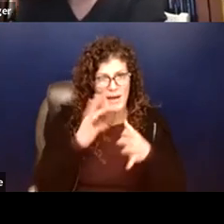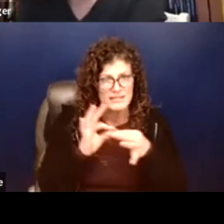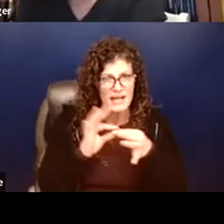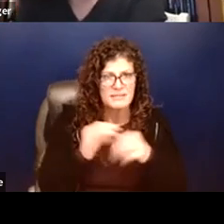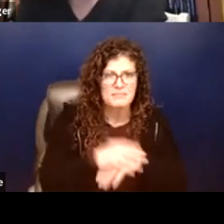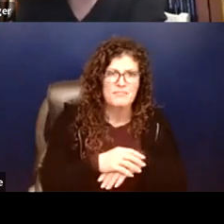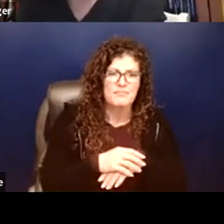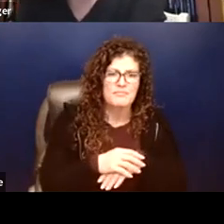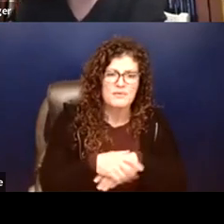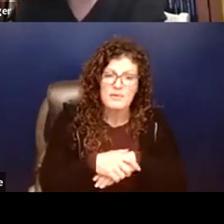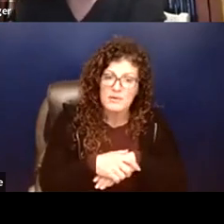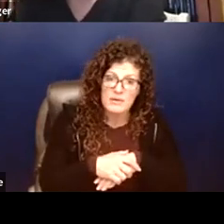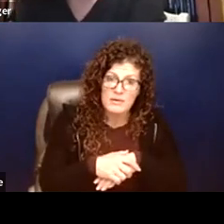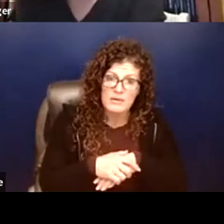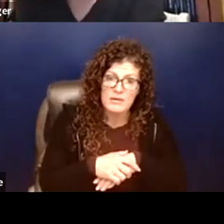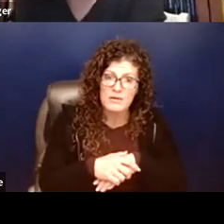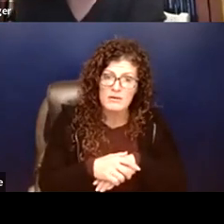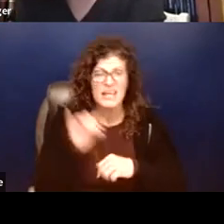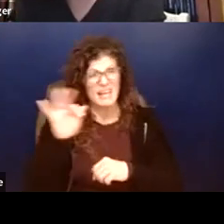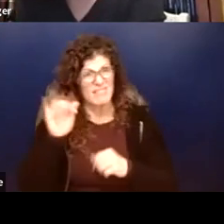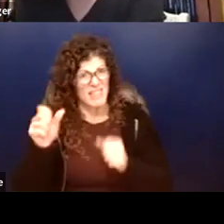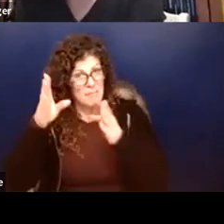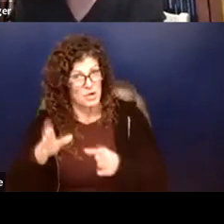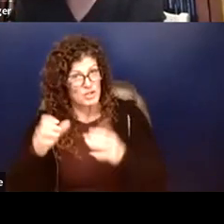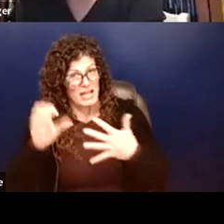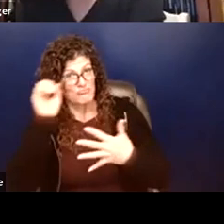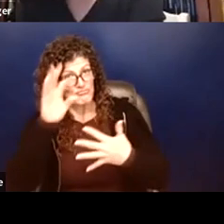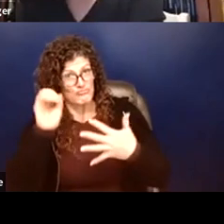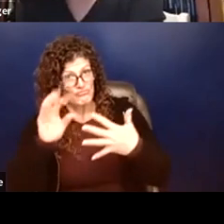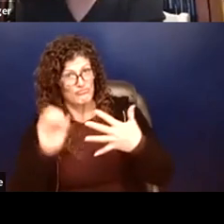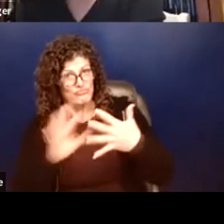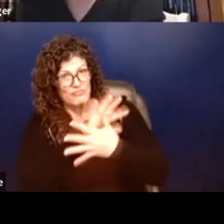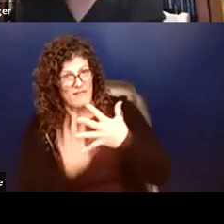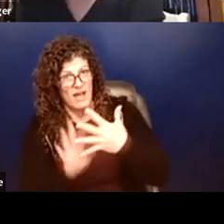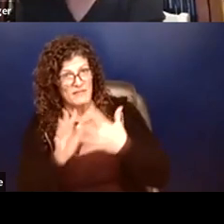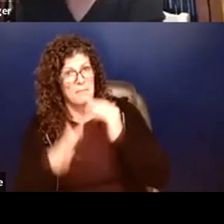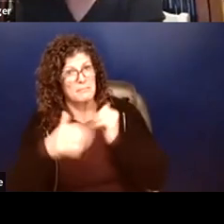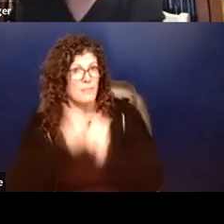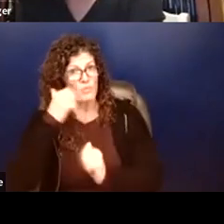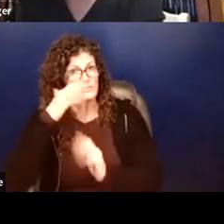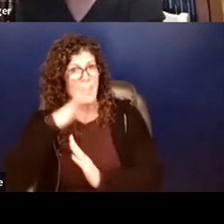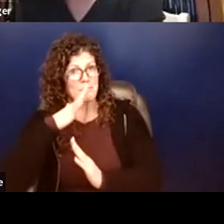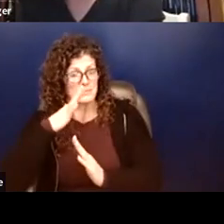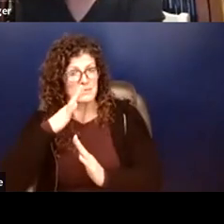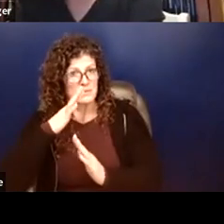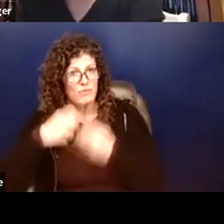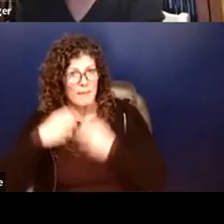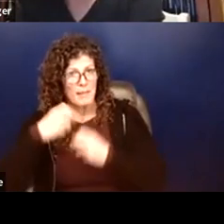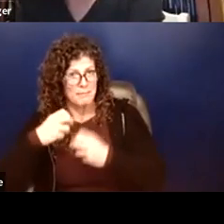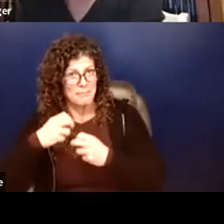given a list of most common problems that need to be solved, then all interviewees